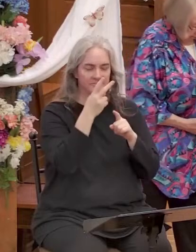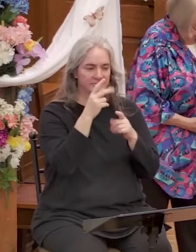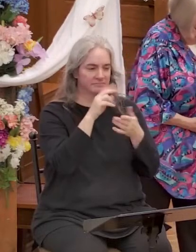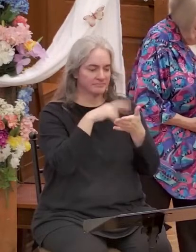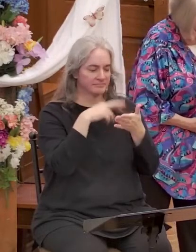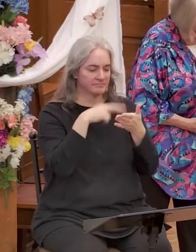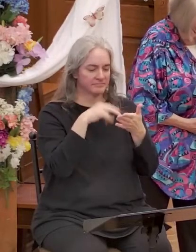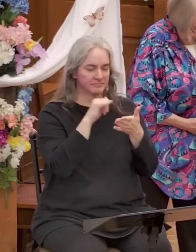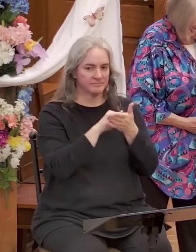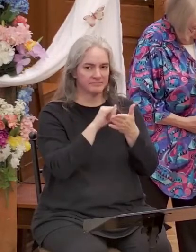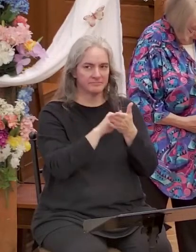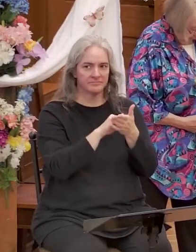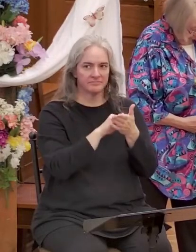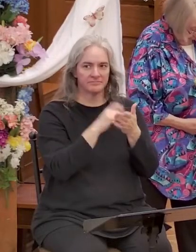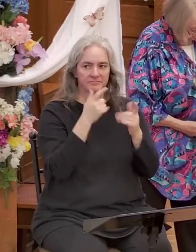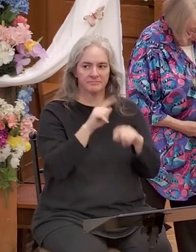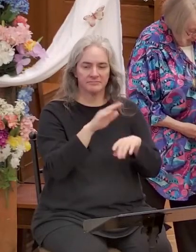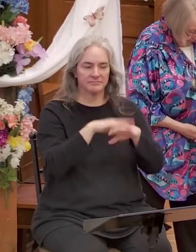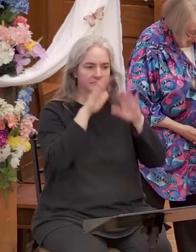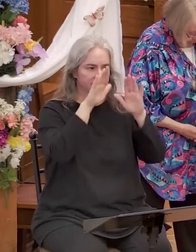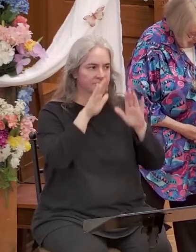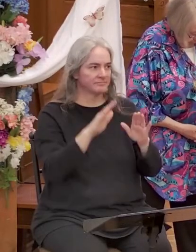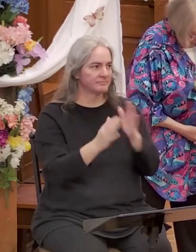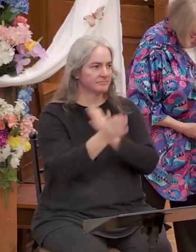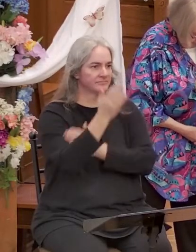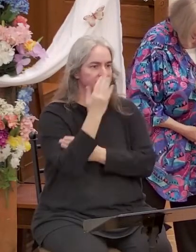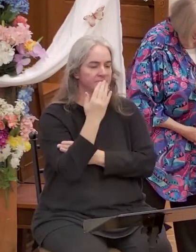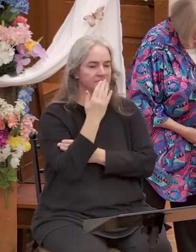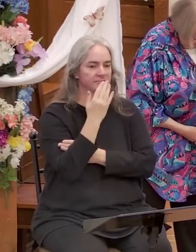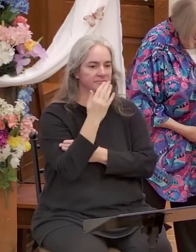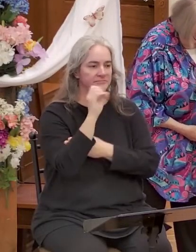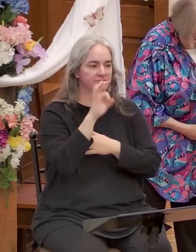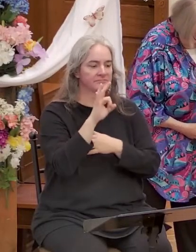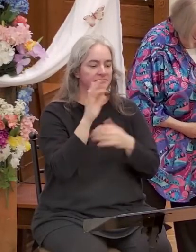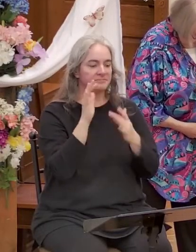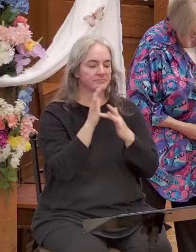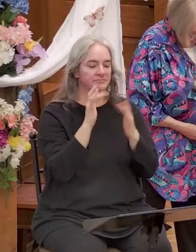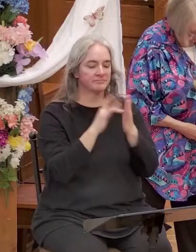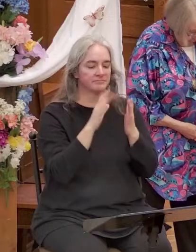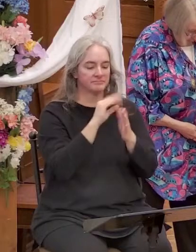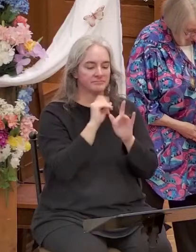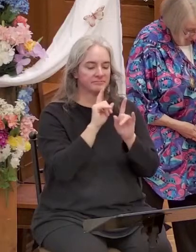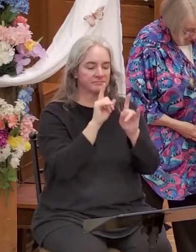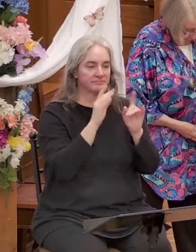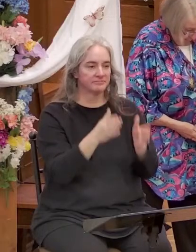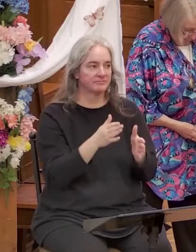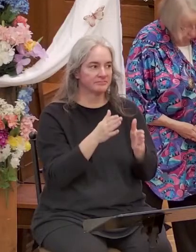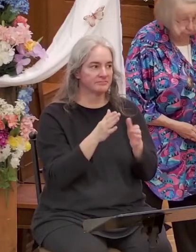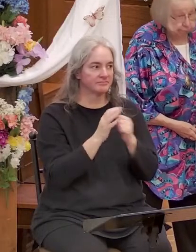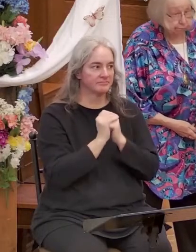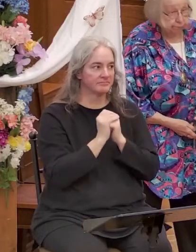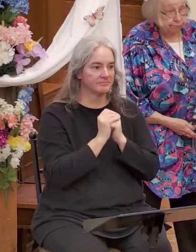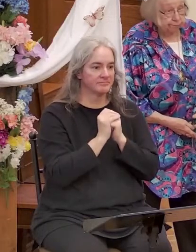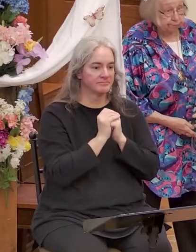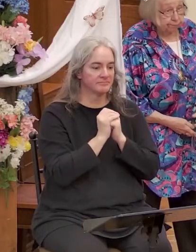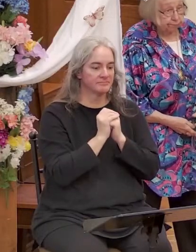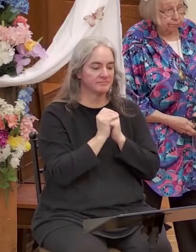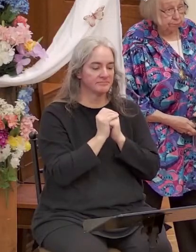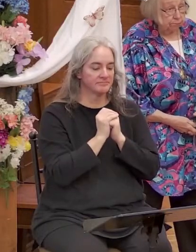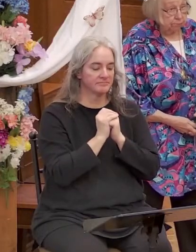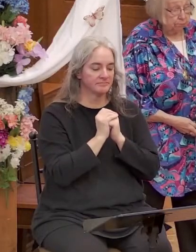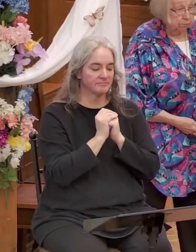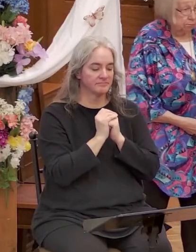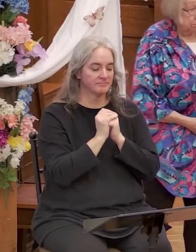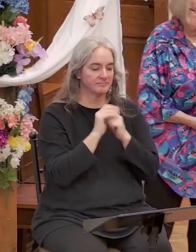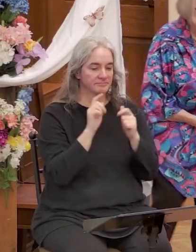we read on Sunday mornings come to life of Jesus and his disciples on the screen, episode by episode.